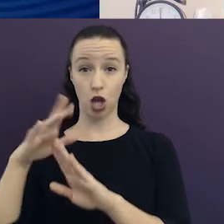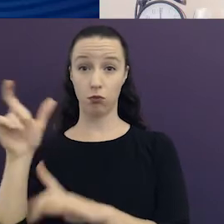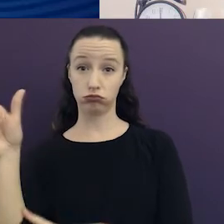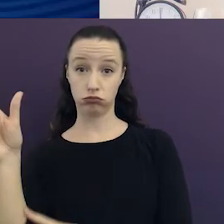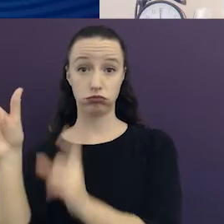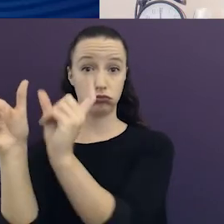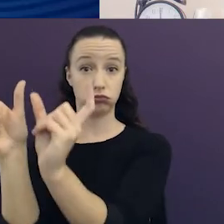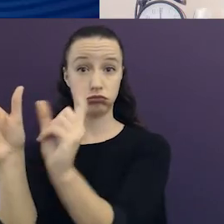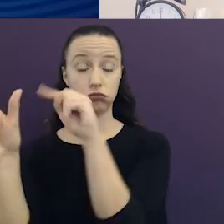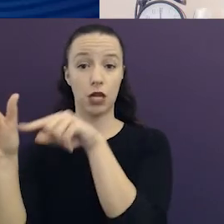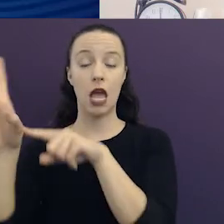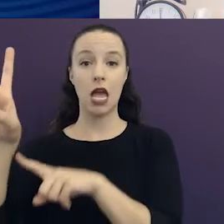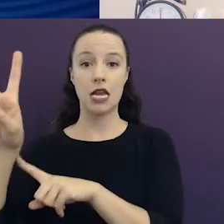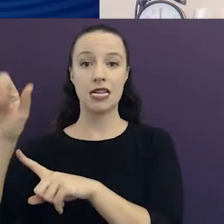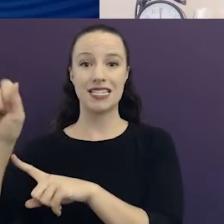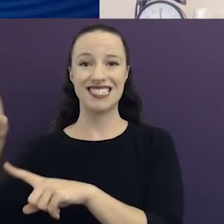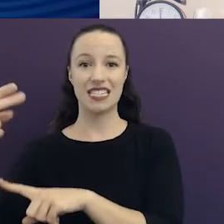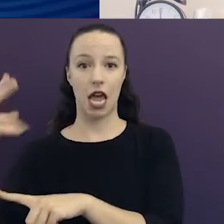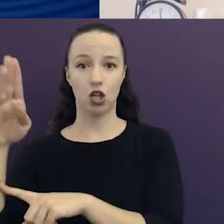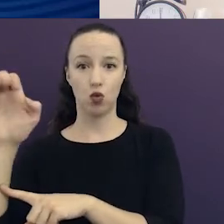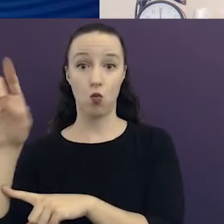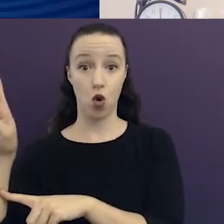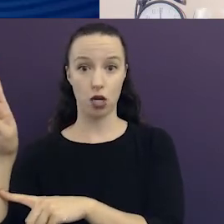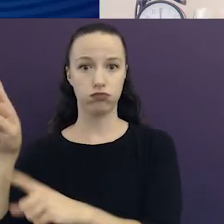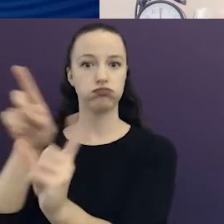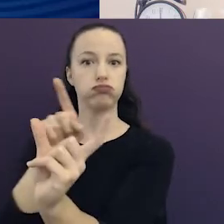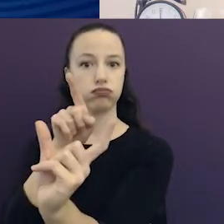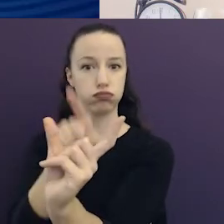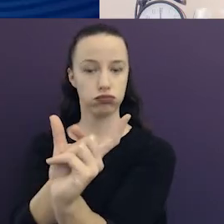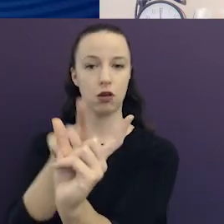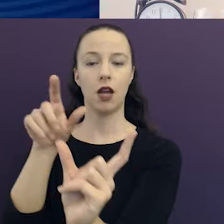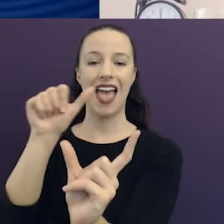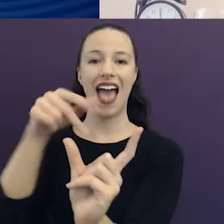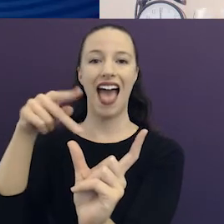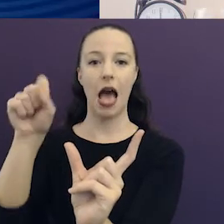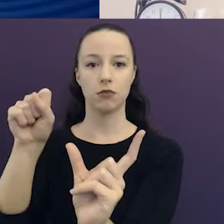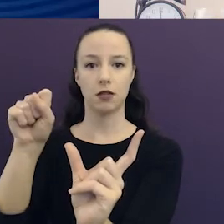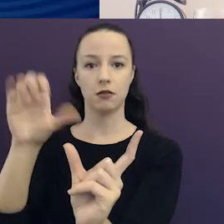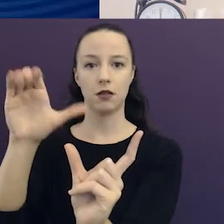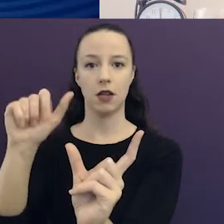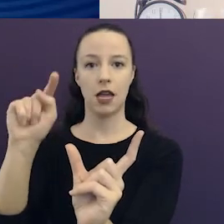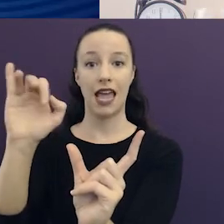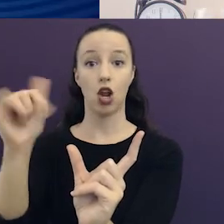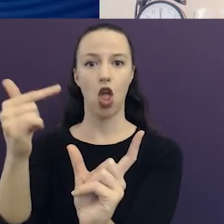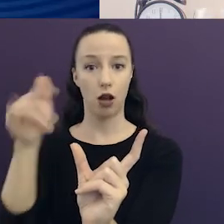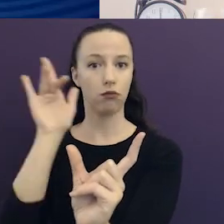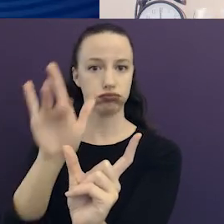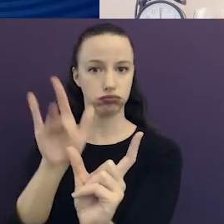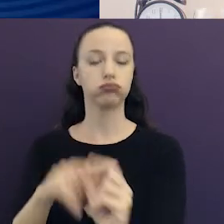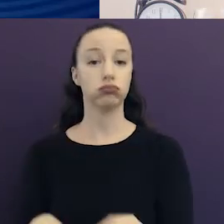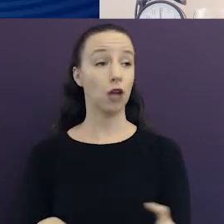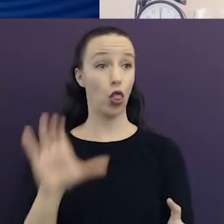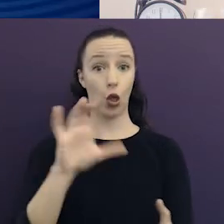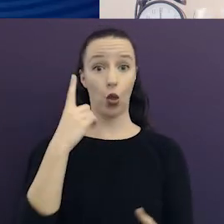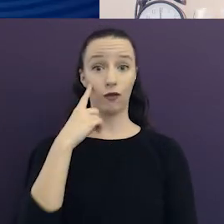is the apps catalog where they will find the DSPS AIM portal icon. It's blue, and they click on it and they